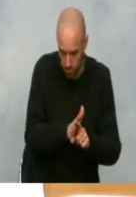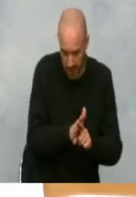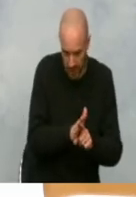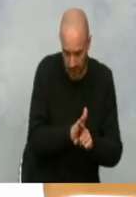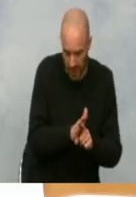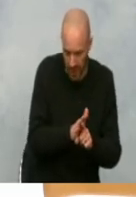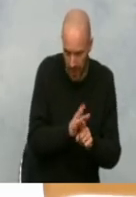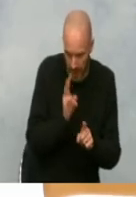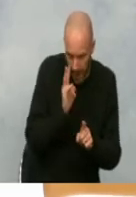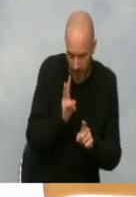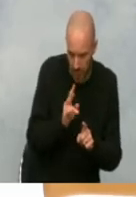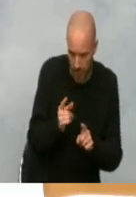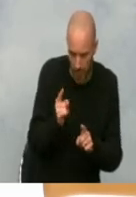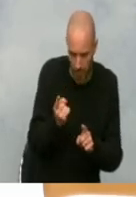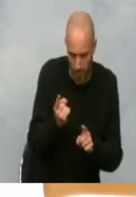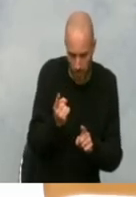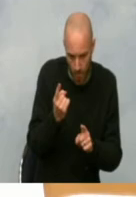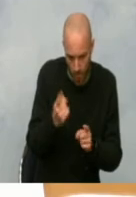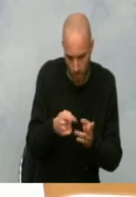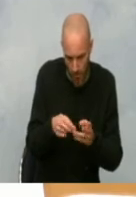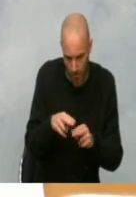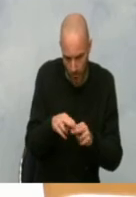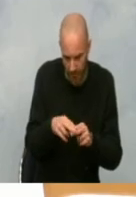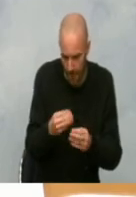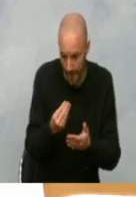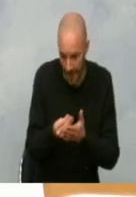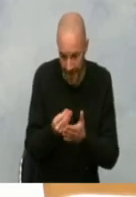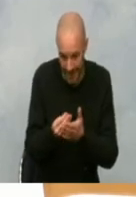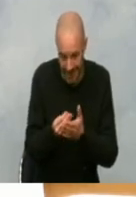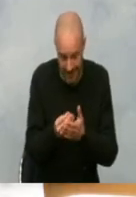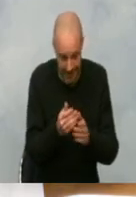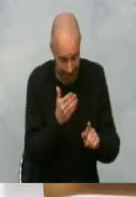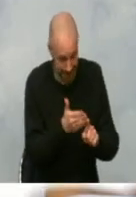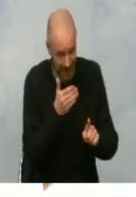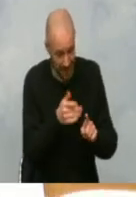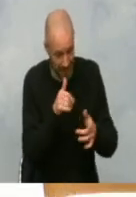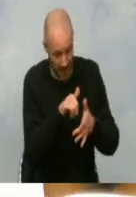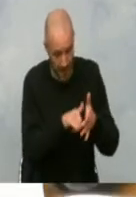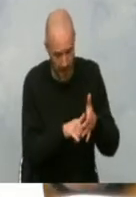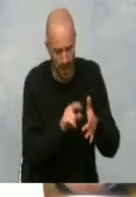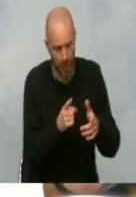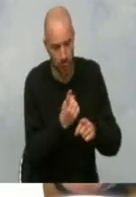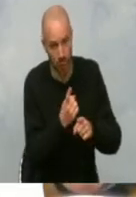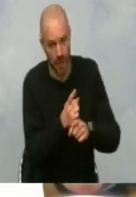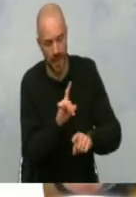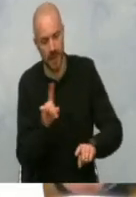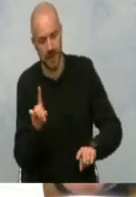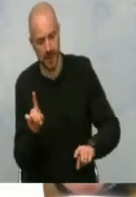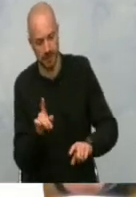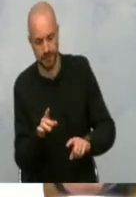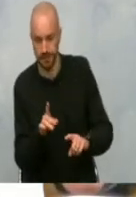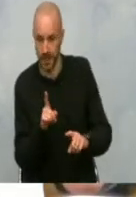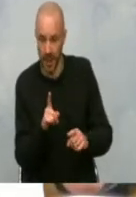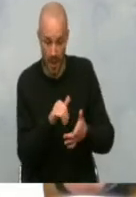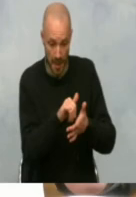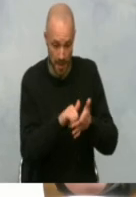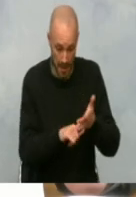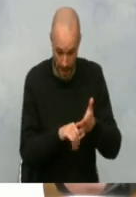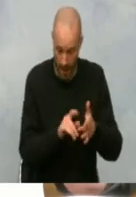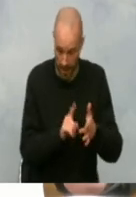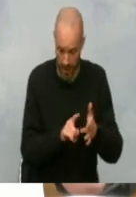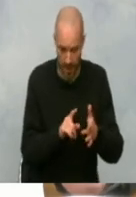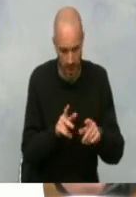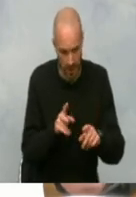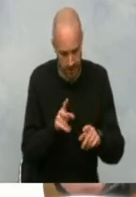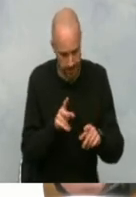monies identified within this paper. But we'll come back to that later on. The paper then